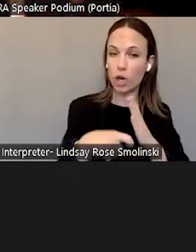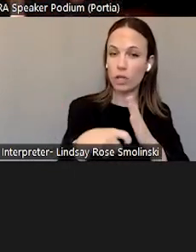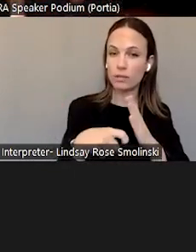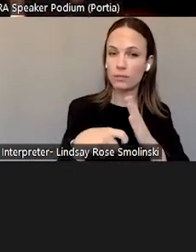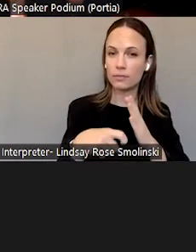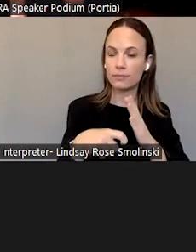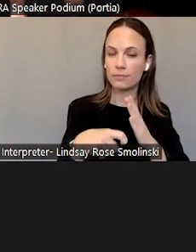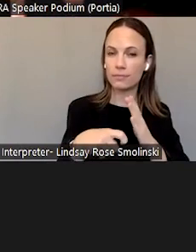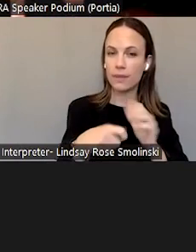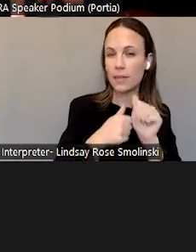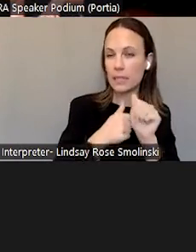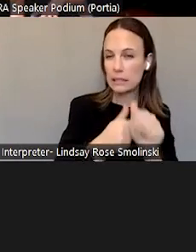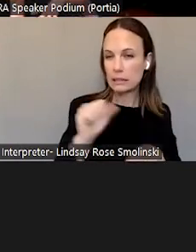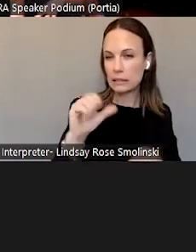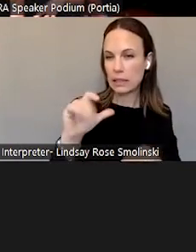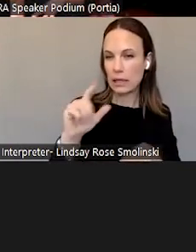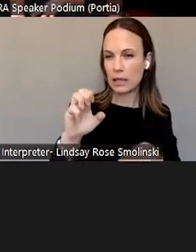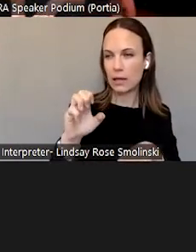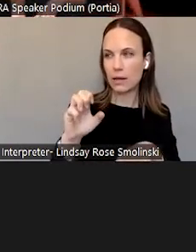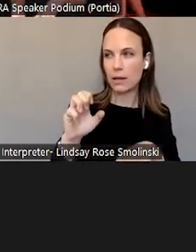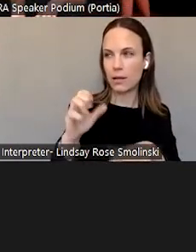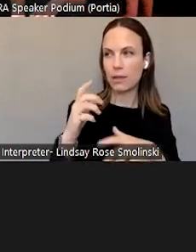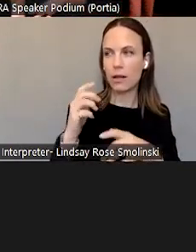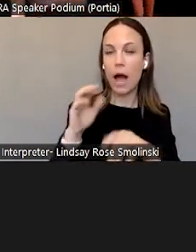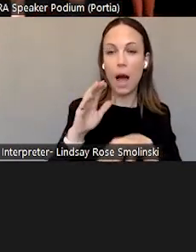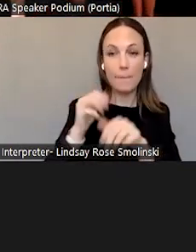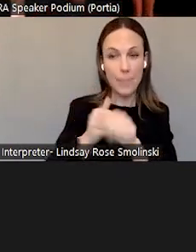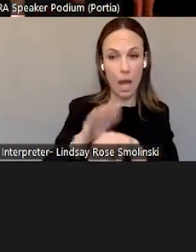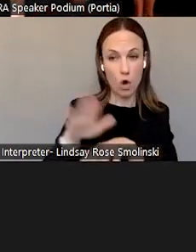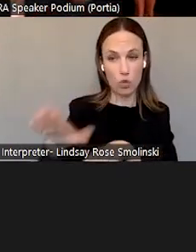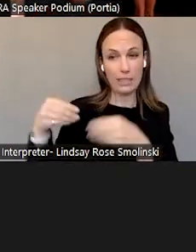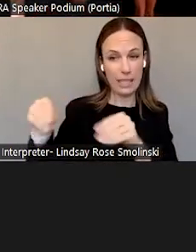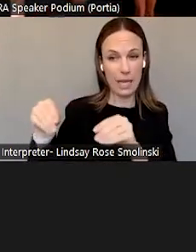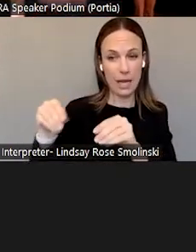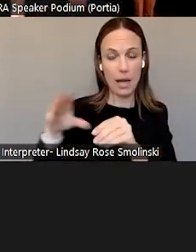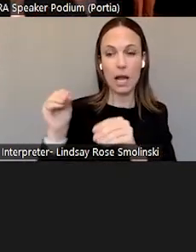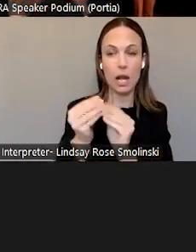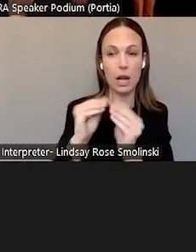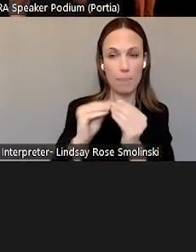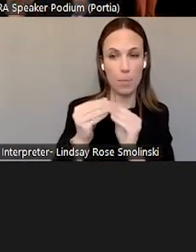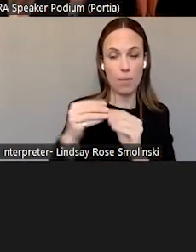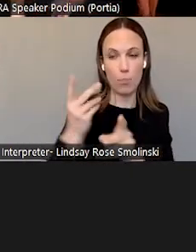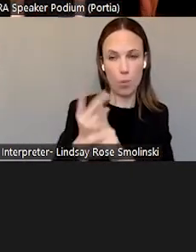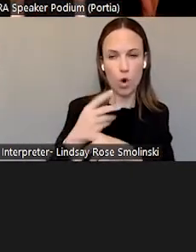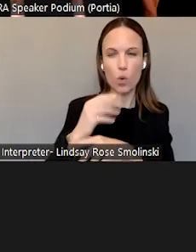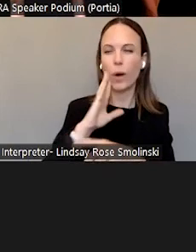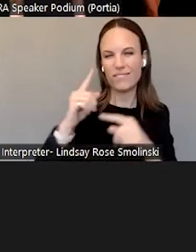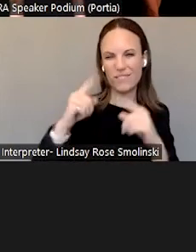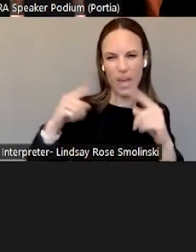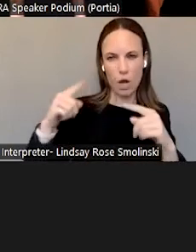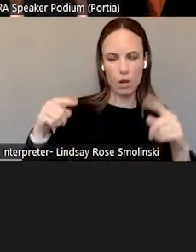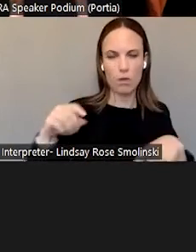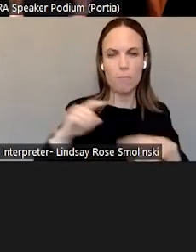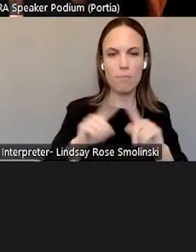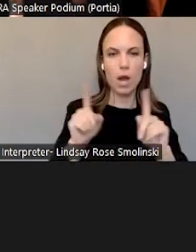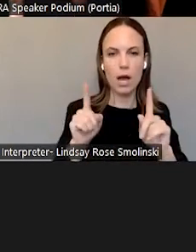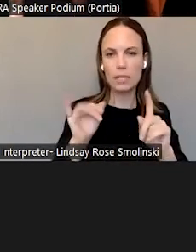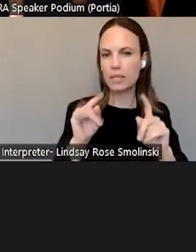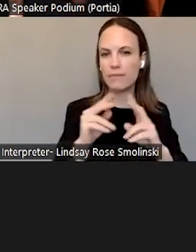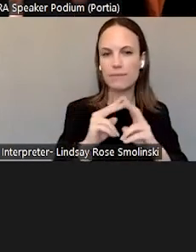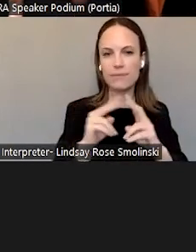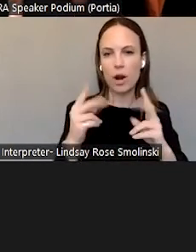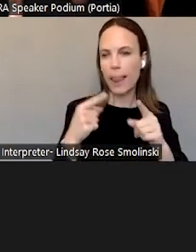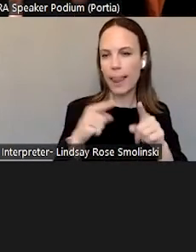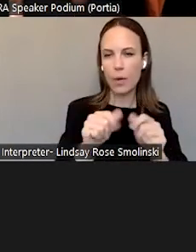scaled according to level of sales and number of products. So it varies slightly, but it's very in line with